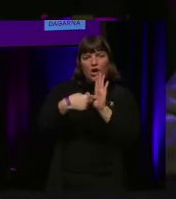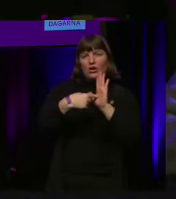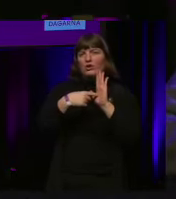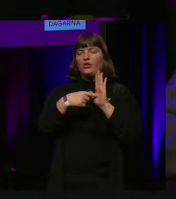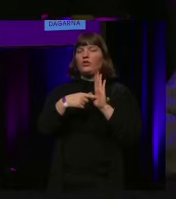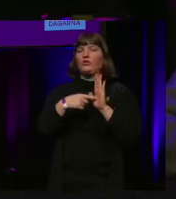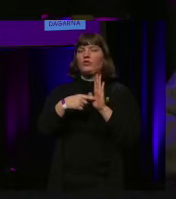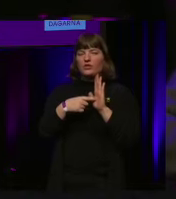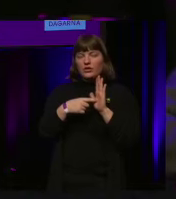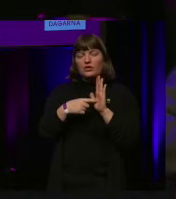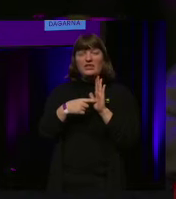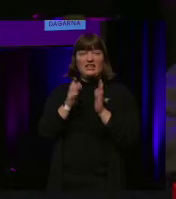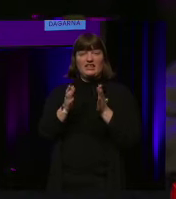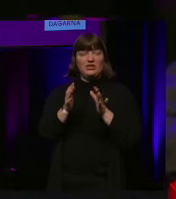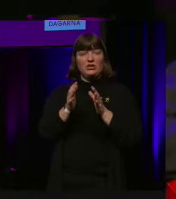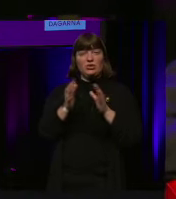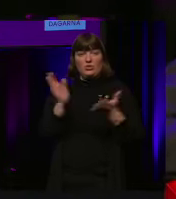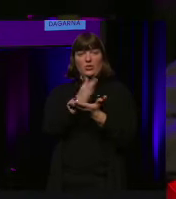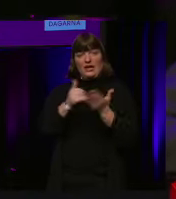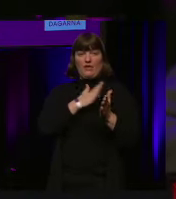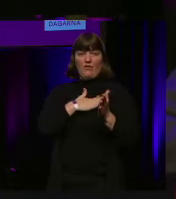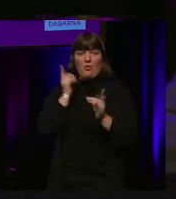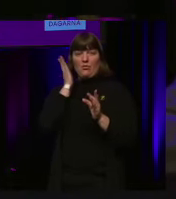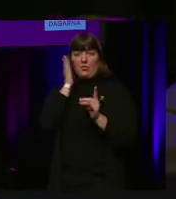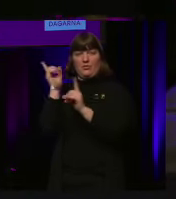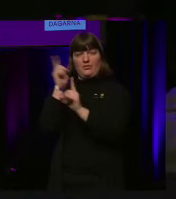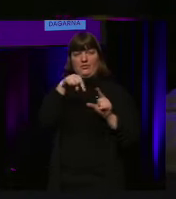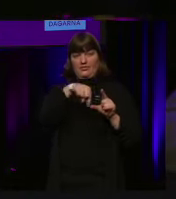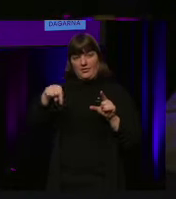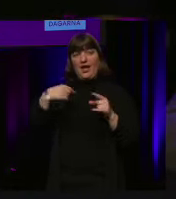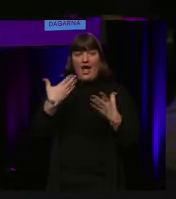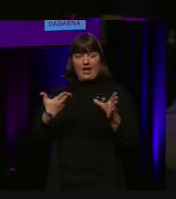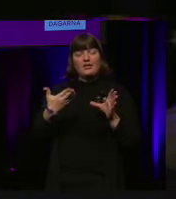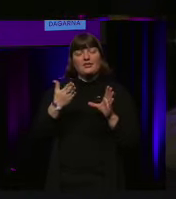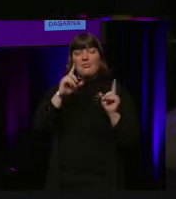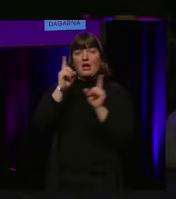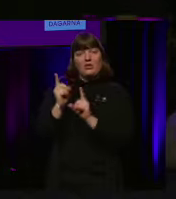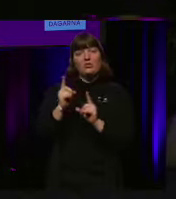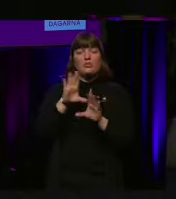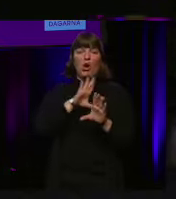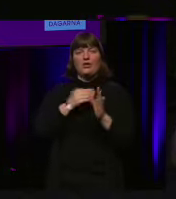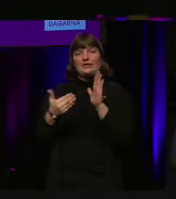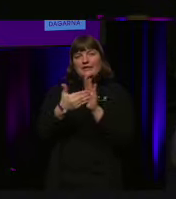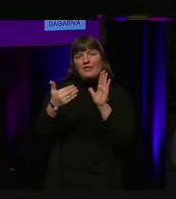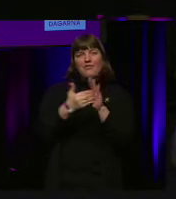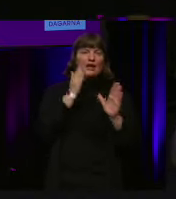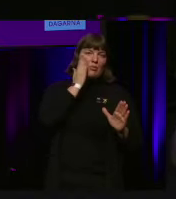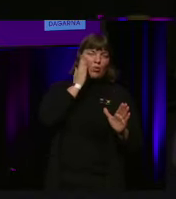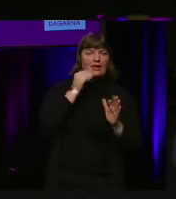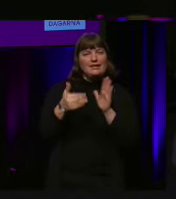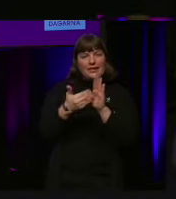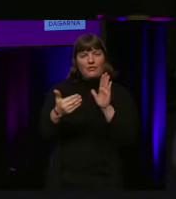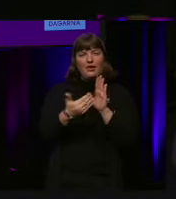a rather large part of our population will consist of people having temporary residence permits